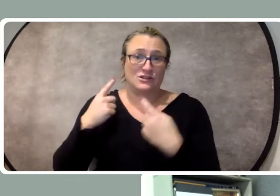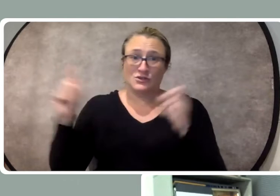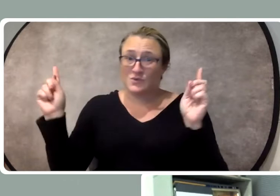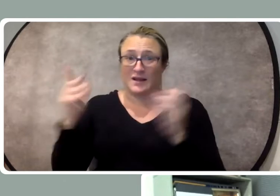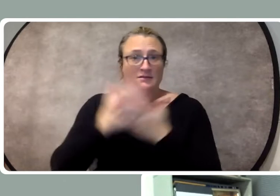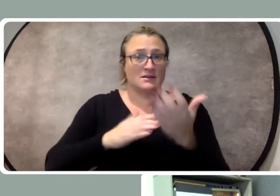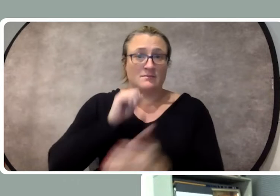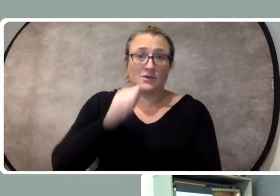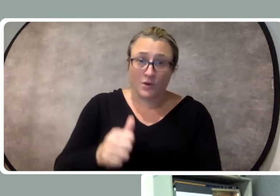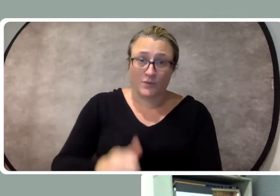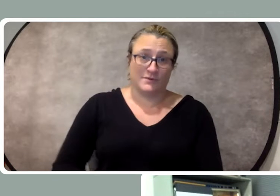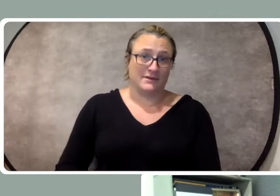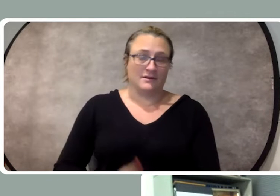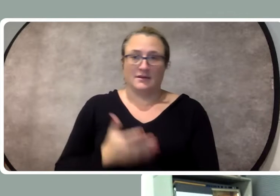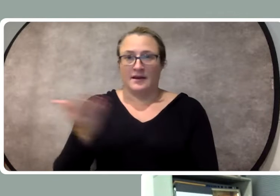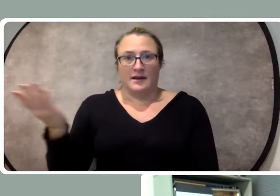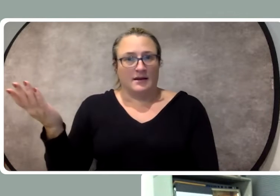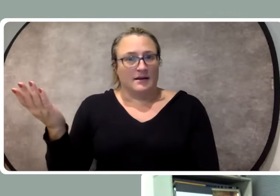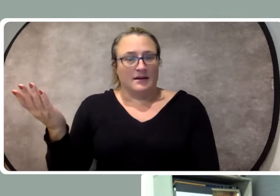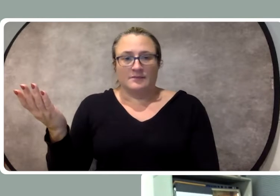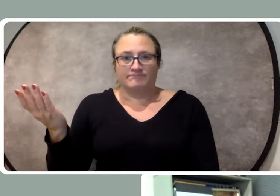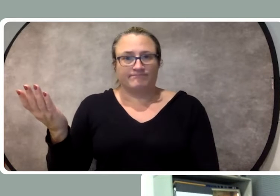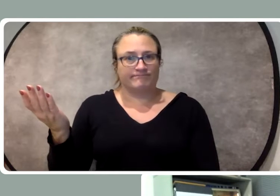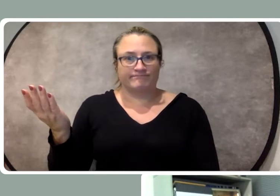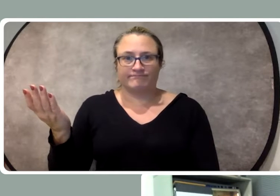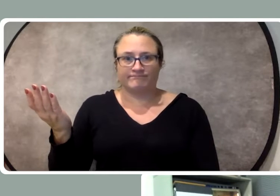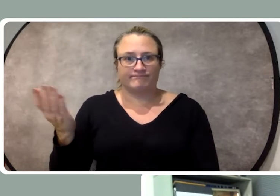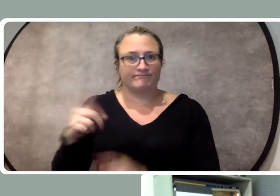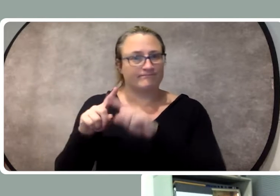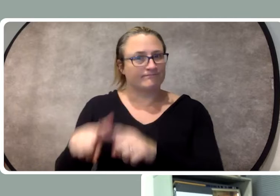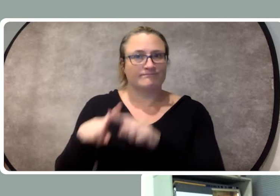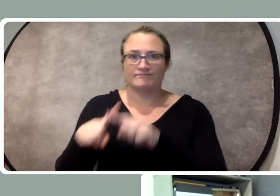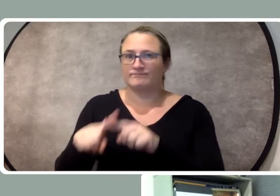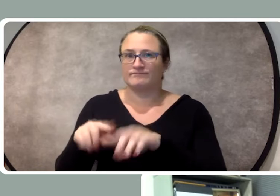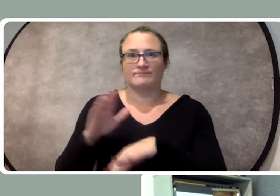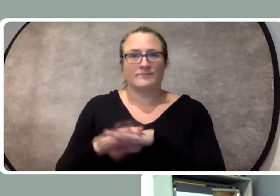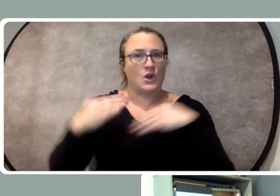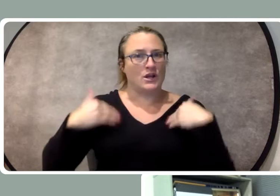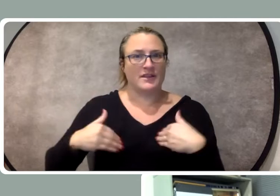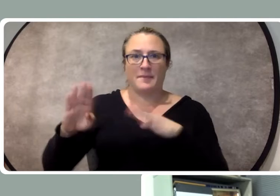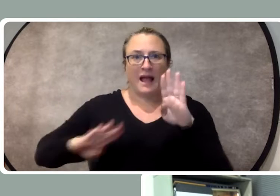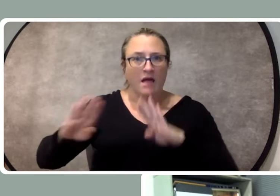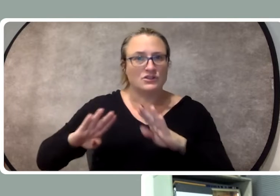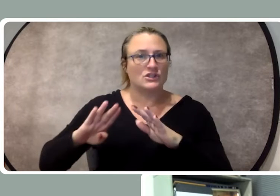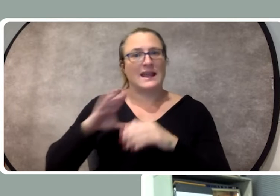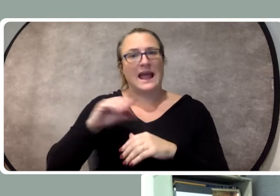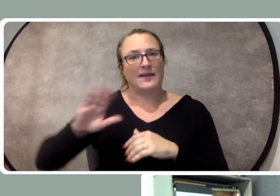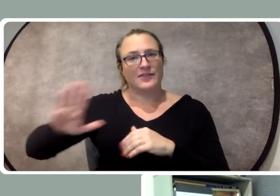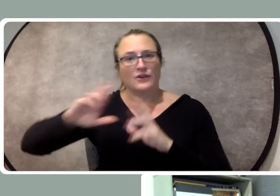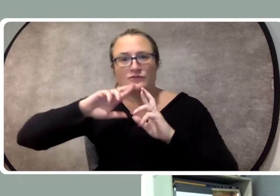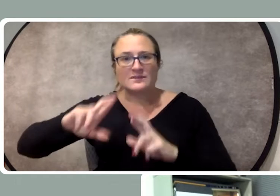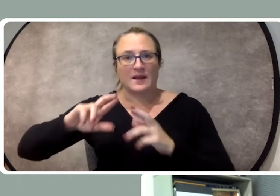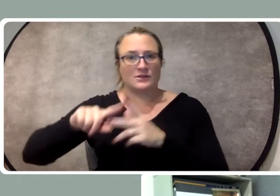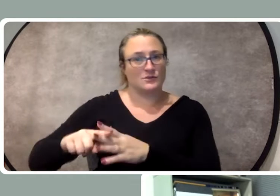don't. Again, it kind of depends on the tumor biology, how well they respond to initial treatment.